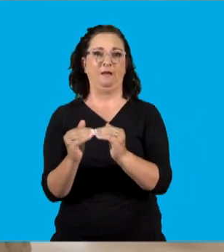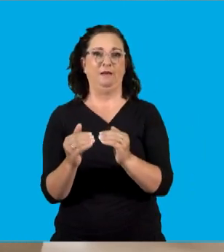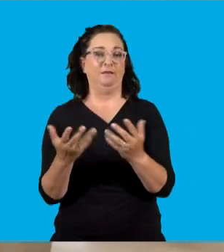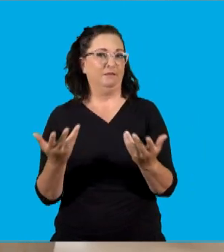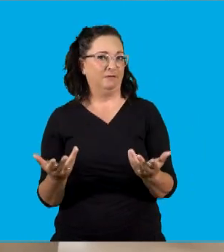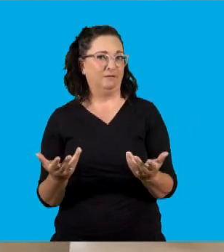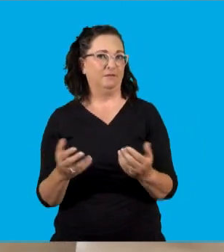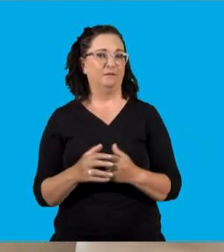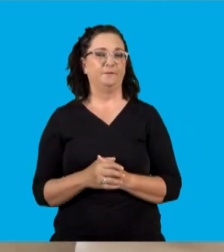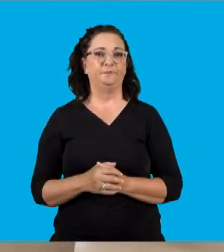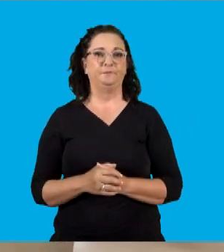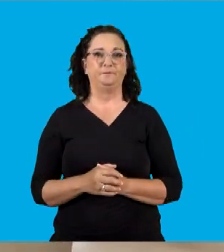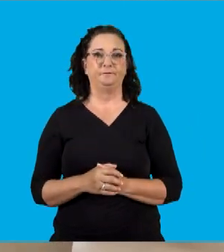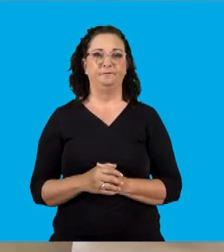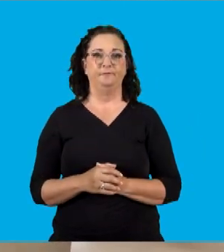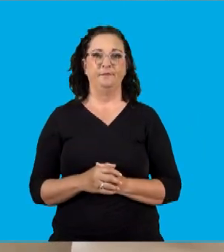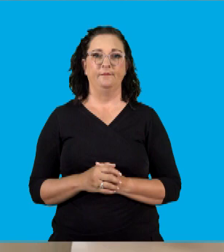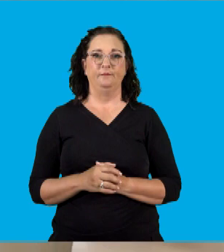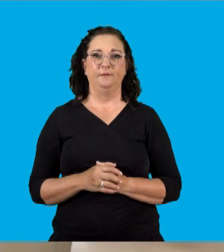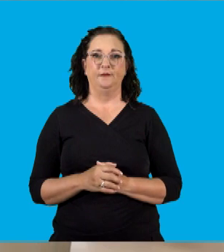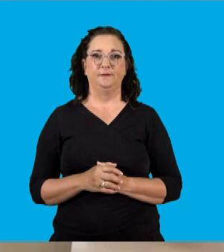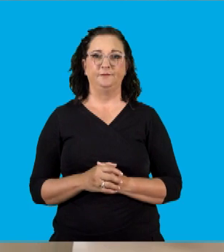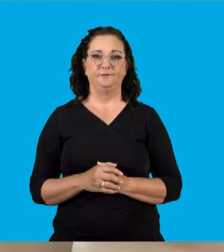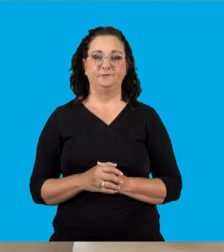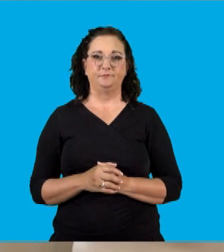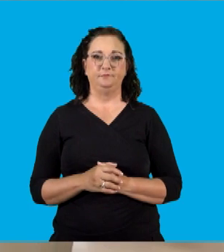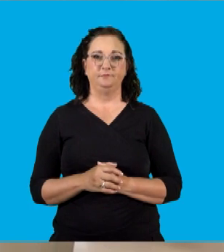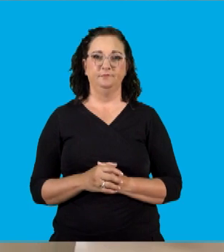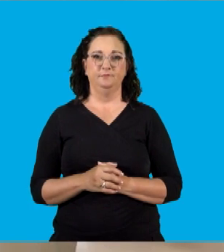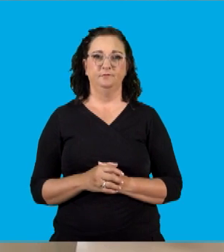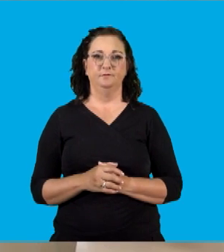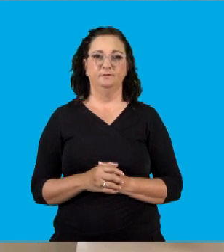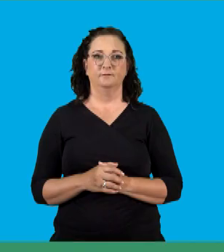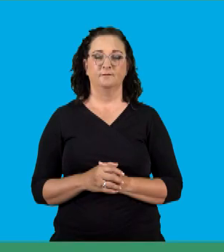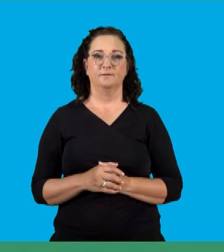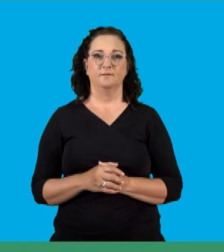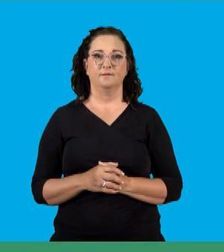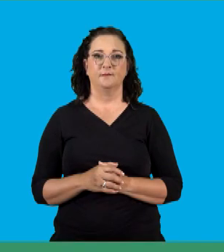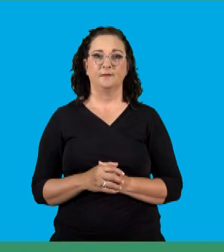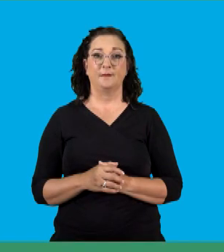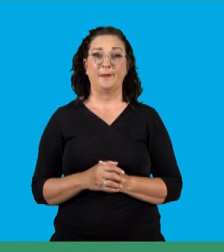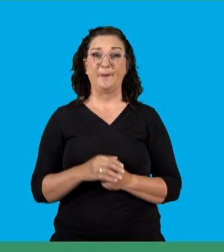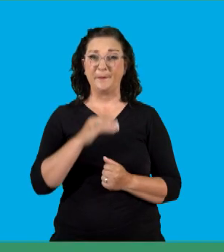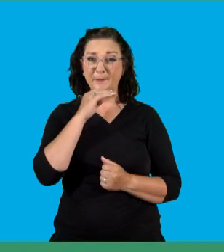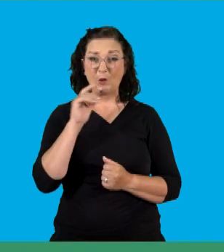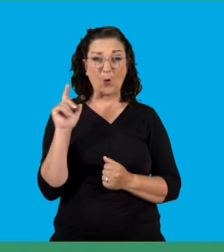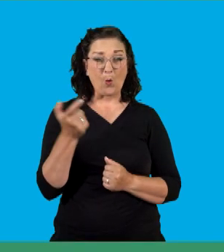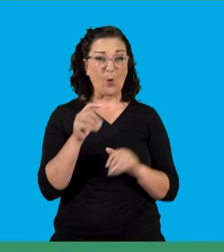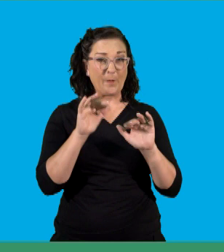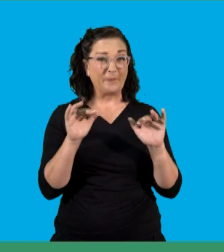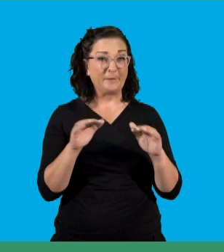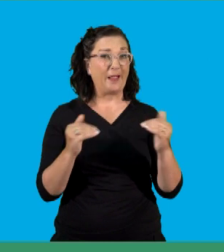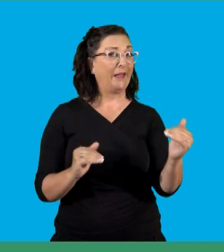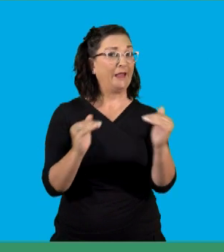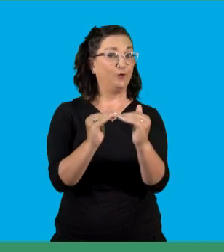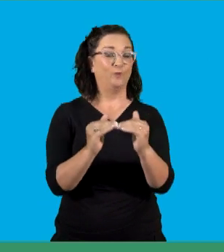treating people due to their social status in the community. It means that people are not equal.